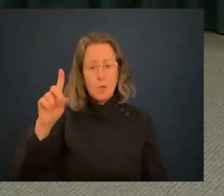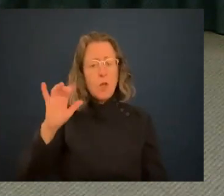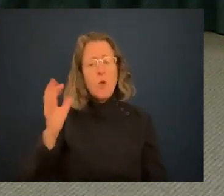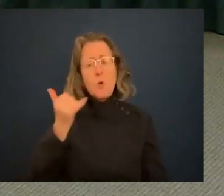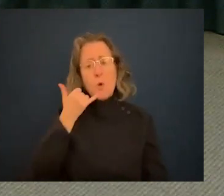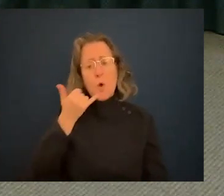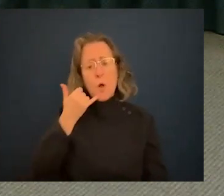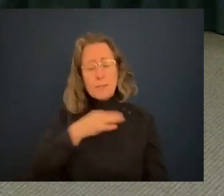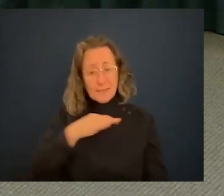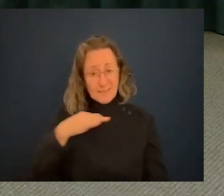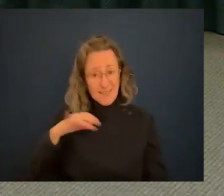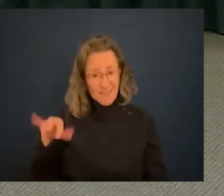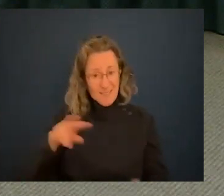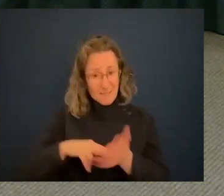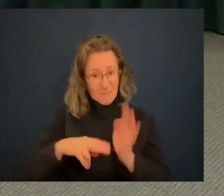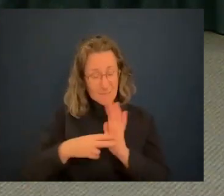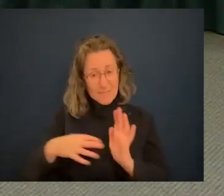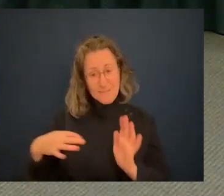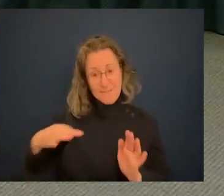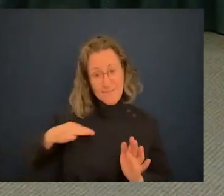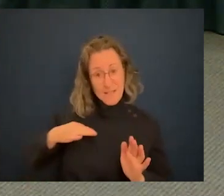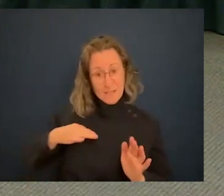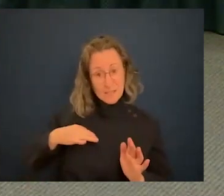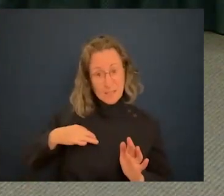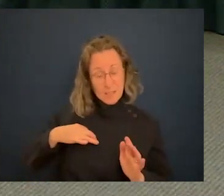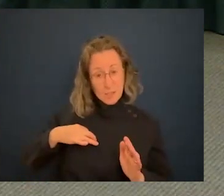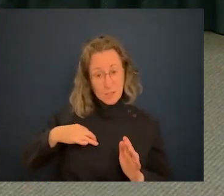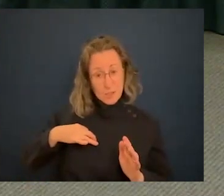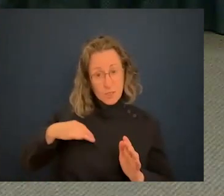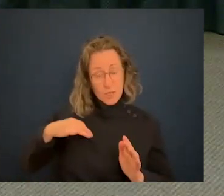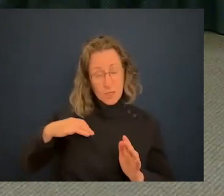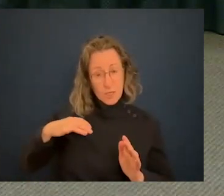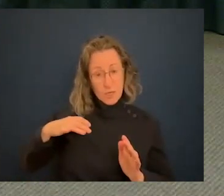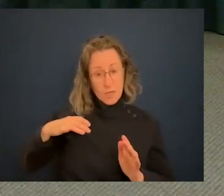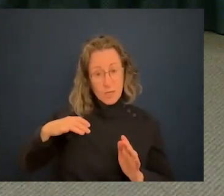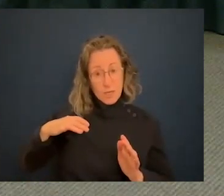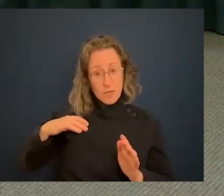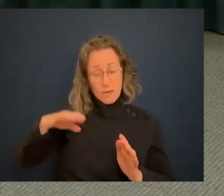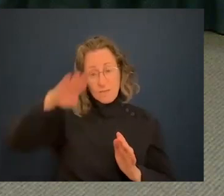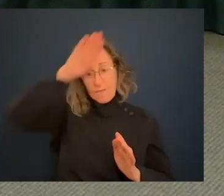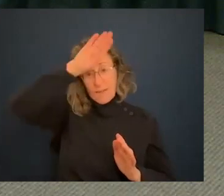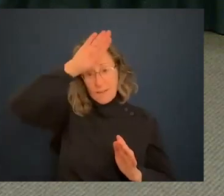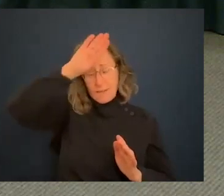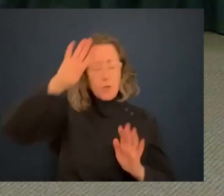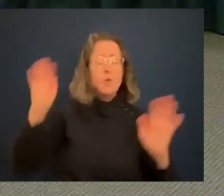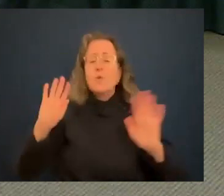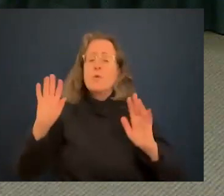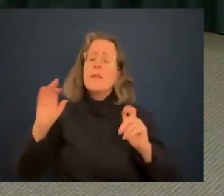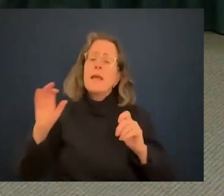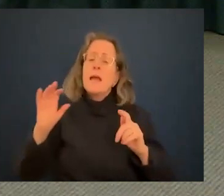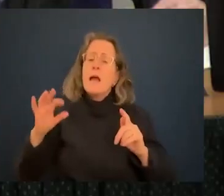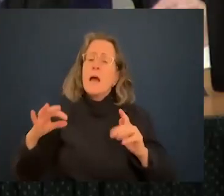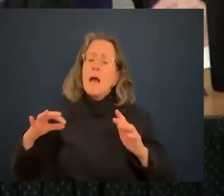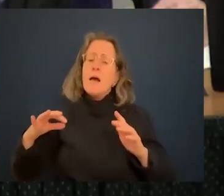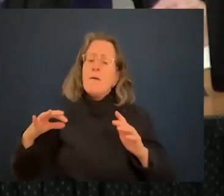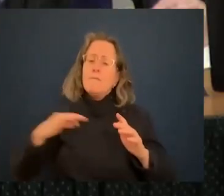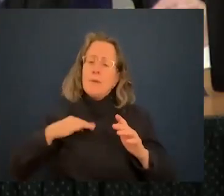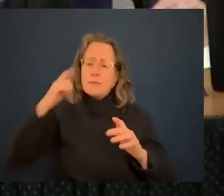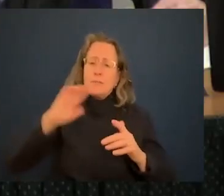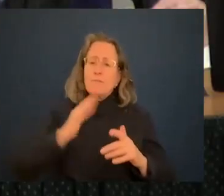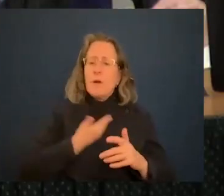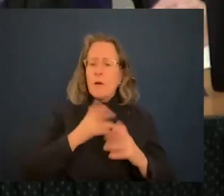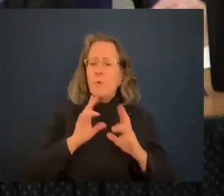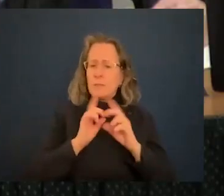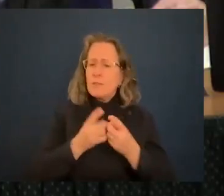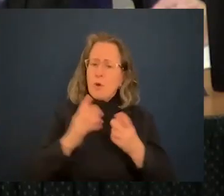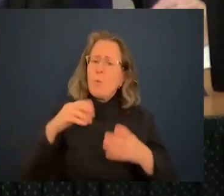that's like volunteer firefighters uh in town who would work with our professionals they were on our department yeah um and that was sort